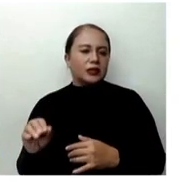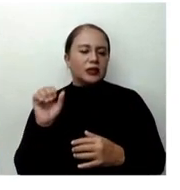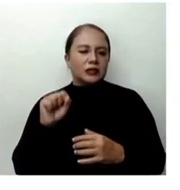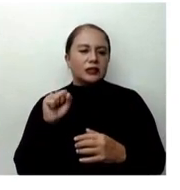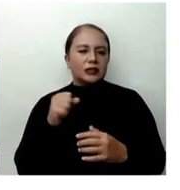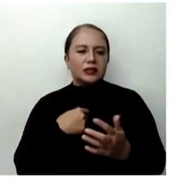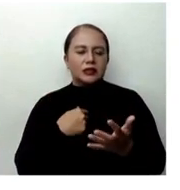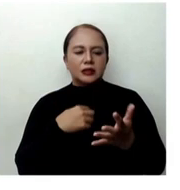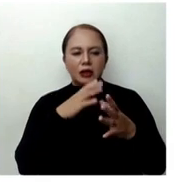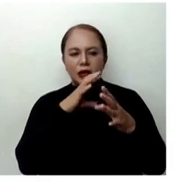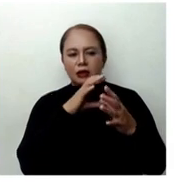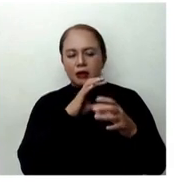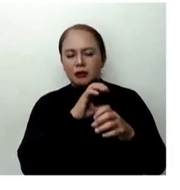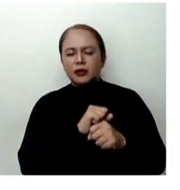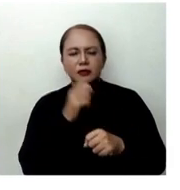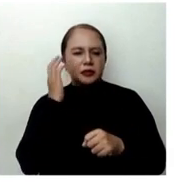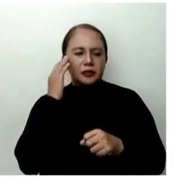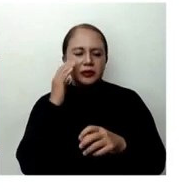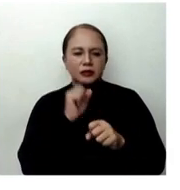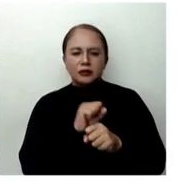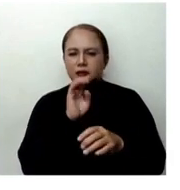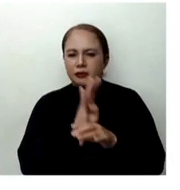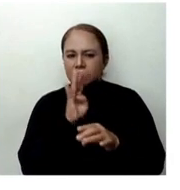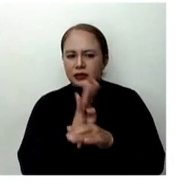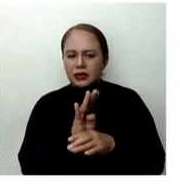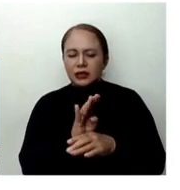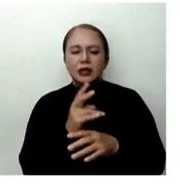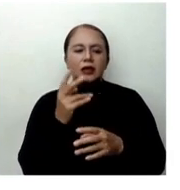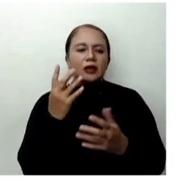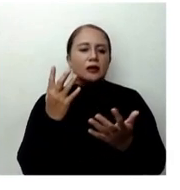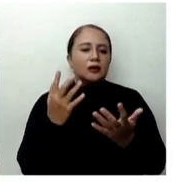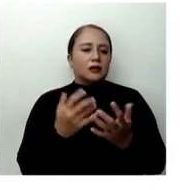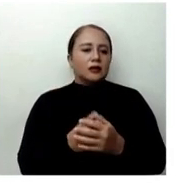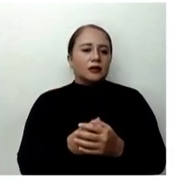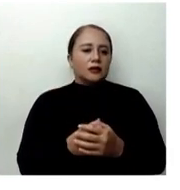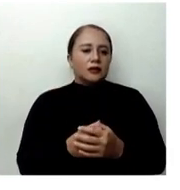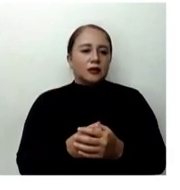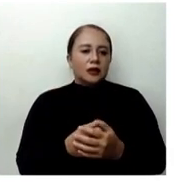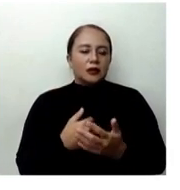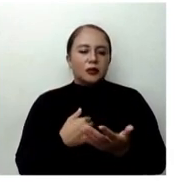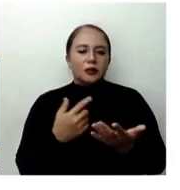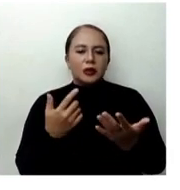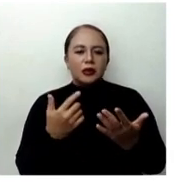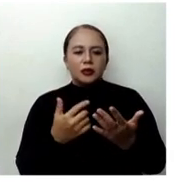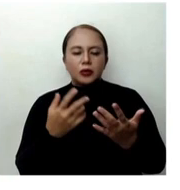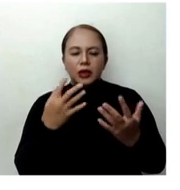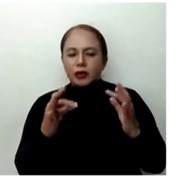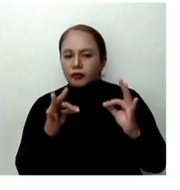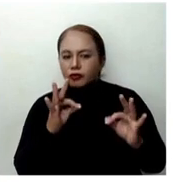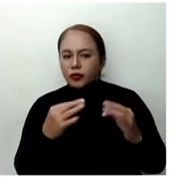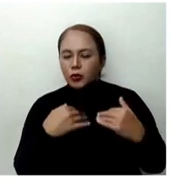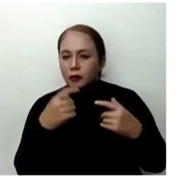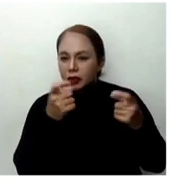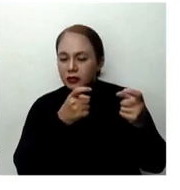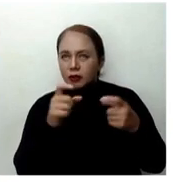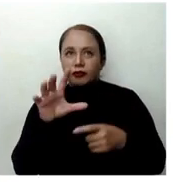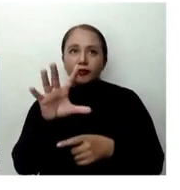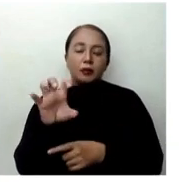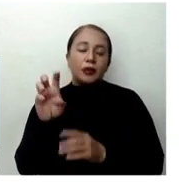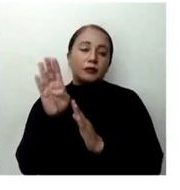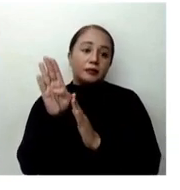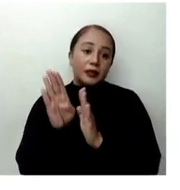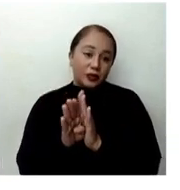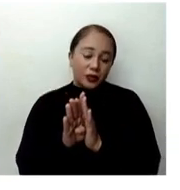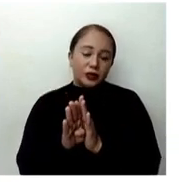in, I understand, in the industry, it seemed to be a little on the high side, given if you're managing 500 billion in